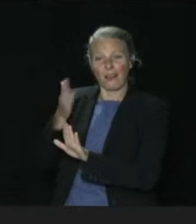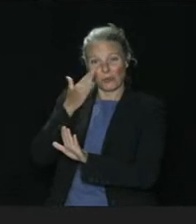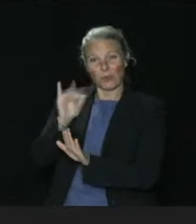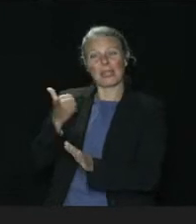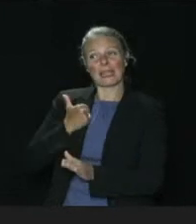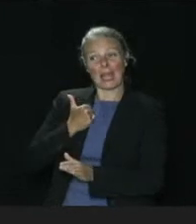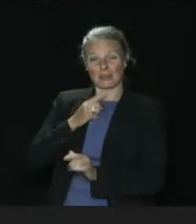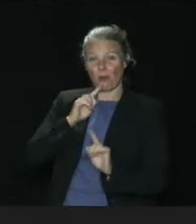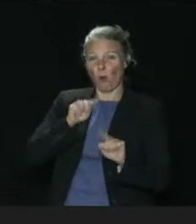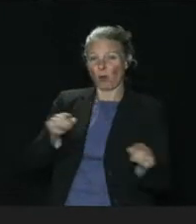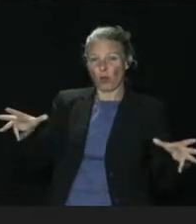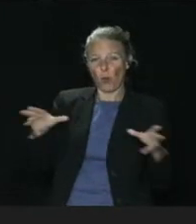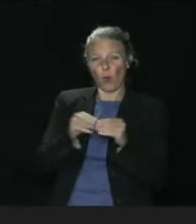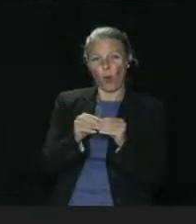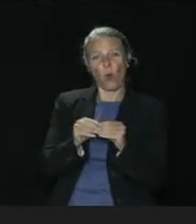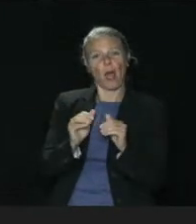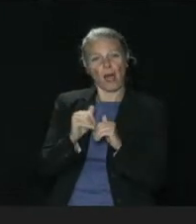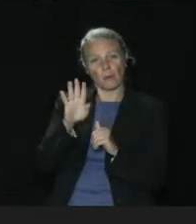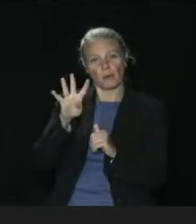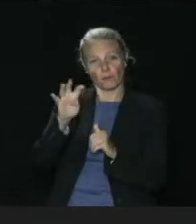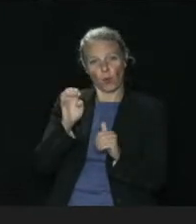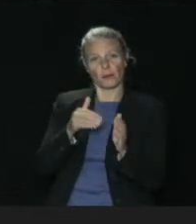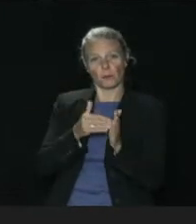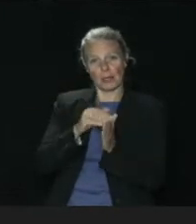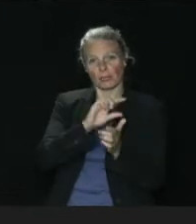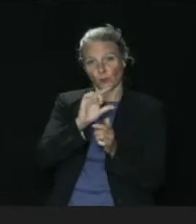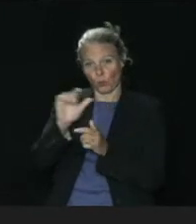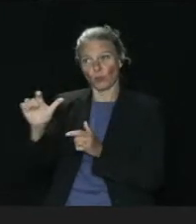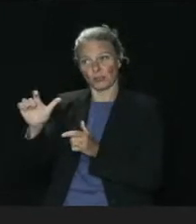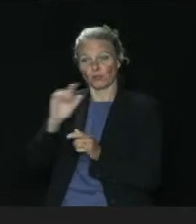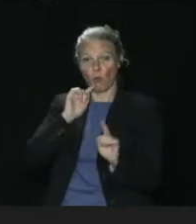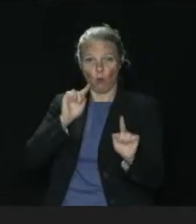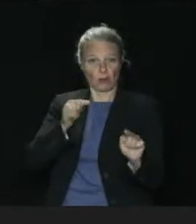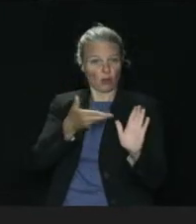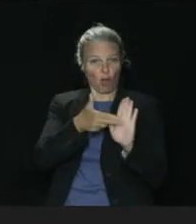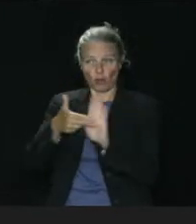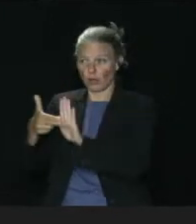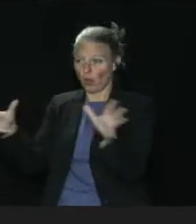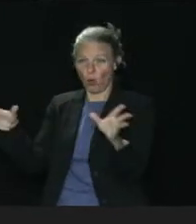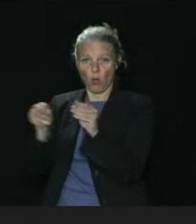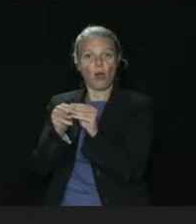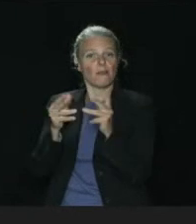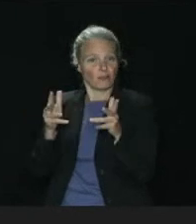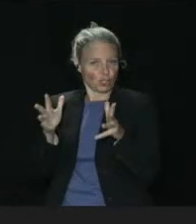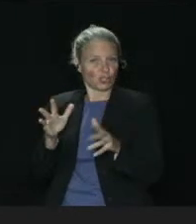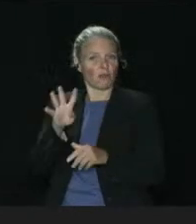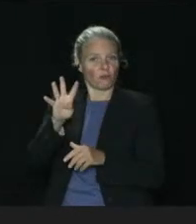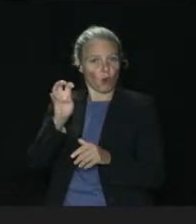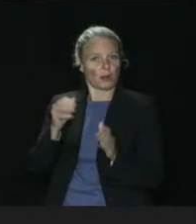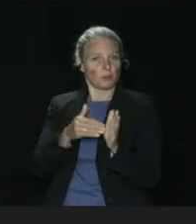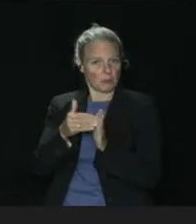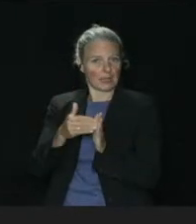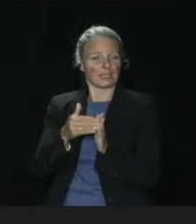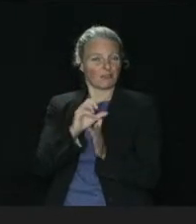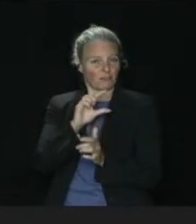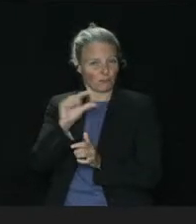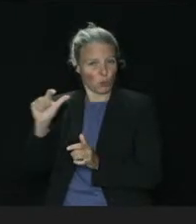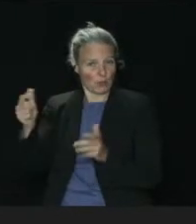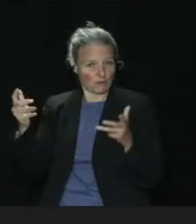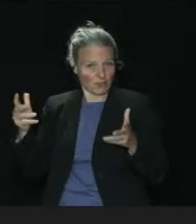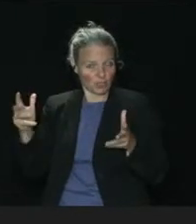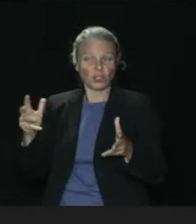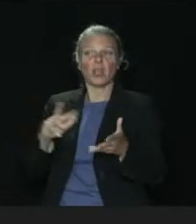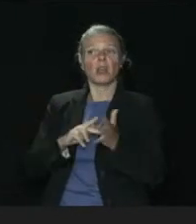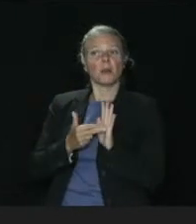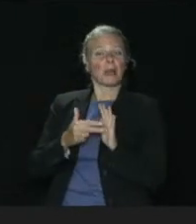more than 400 million doses of its of vaccines and vaccine candidates. So we are